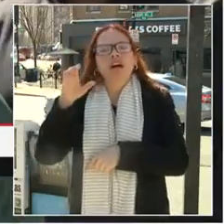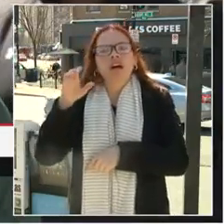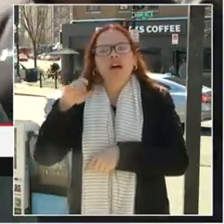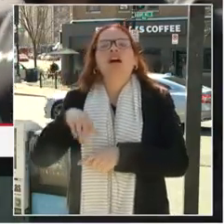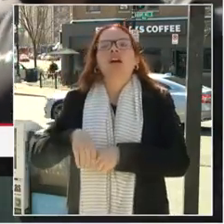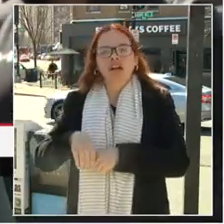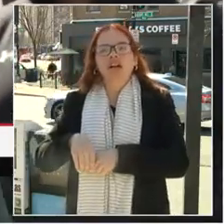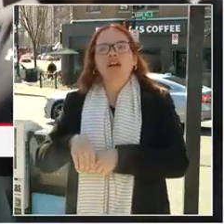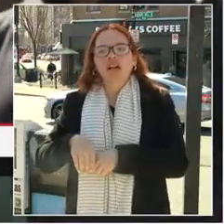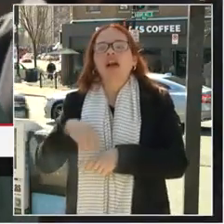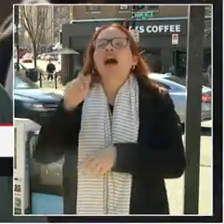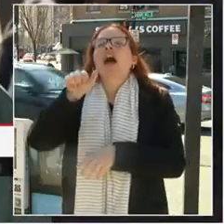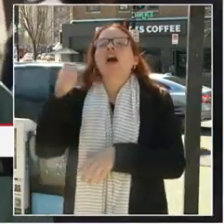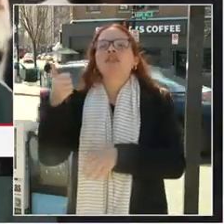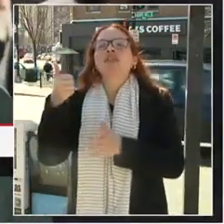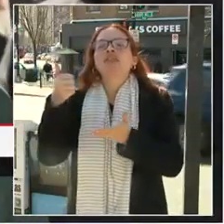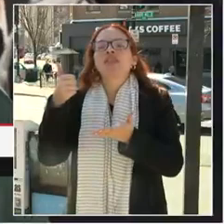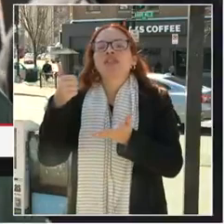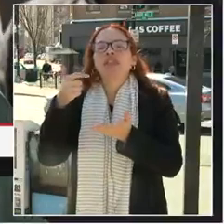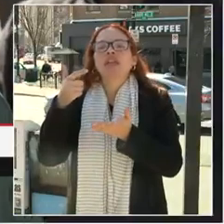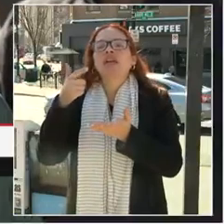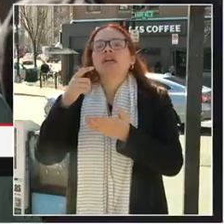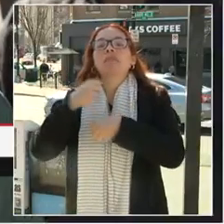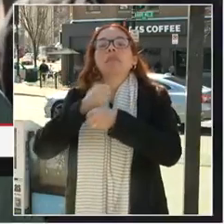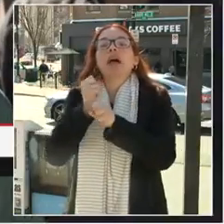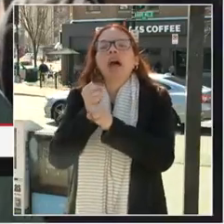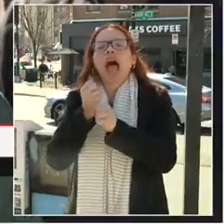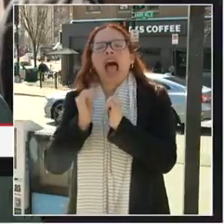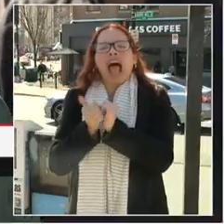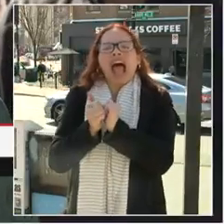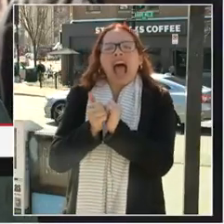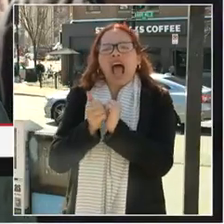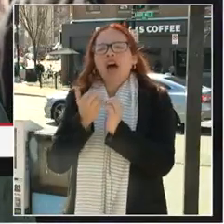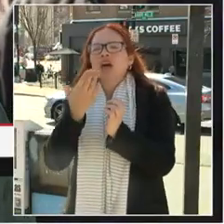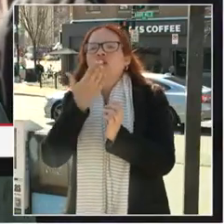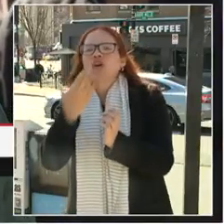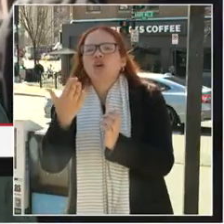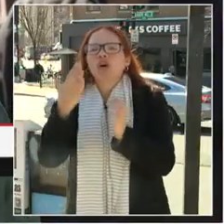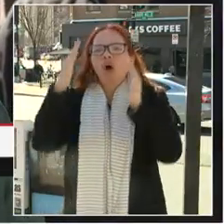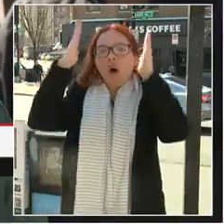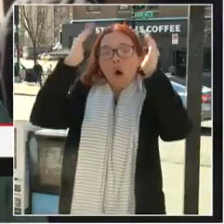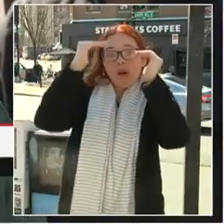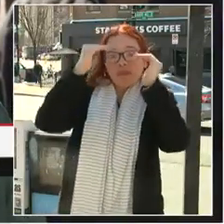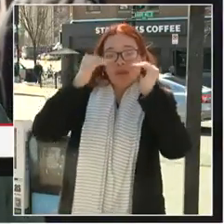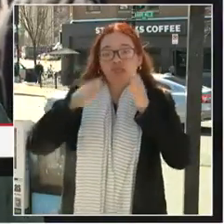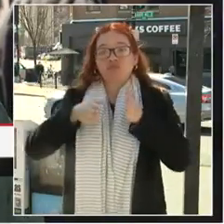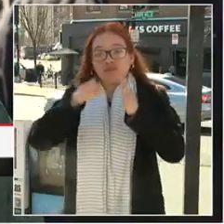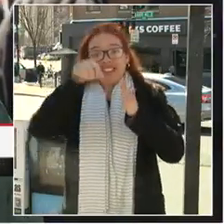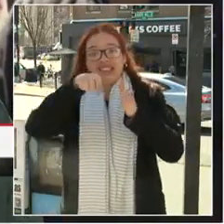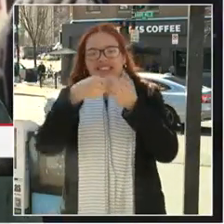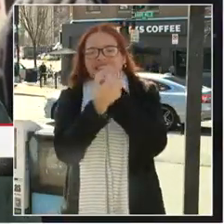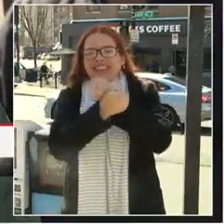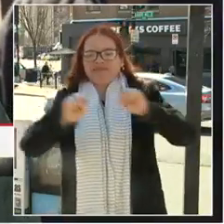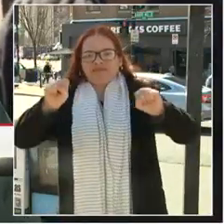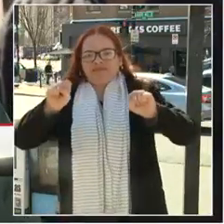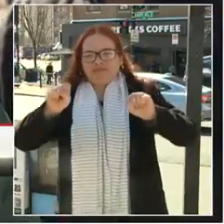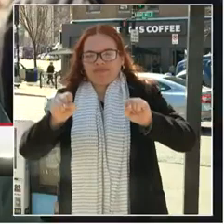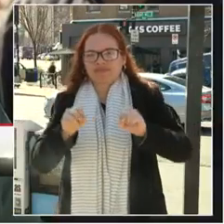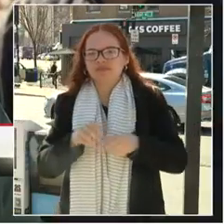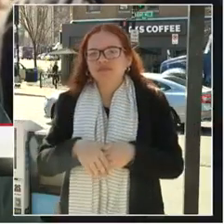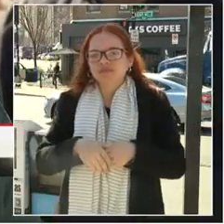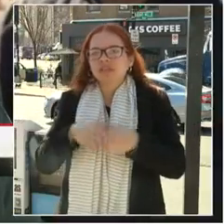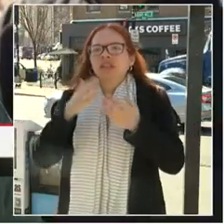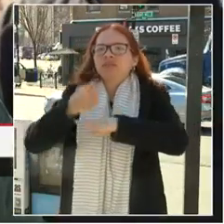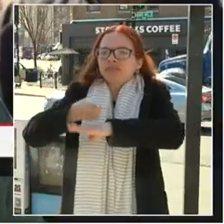we can make the Good Hope Road corridor safer and improve the quality of life for neighbors